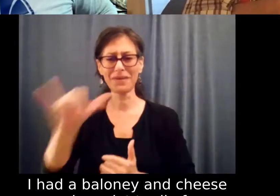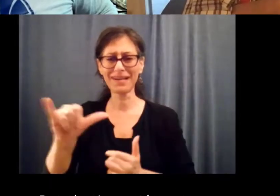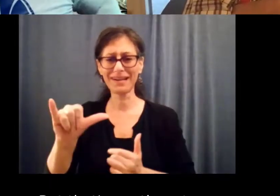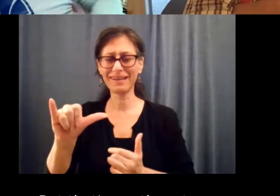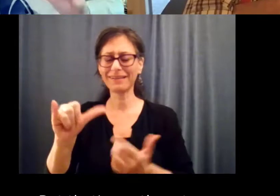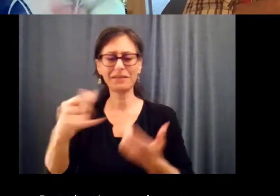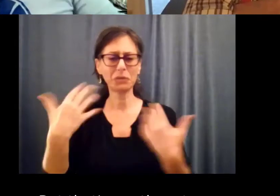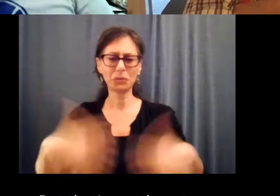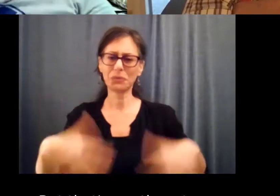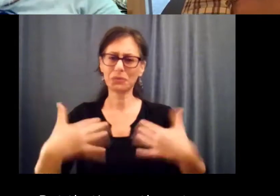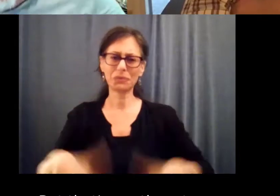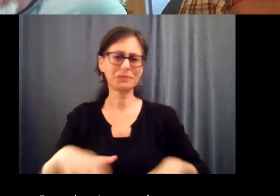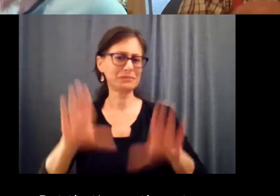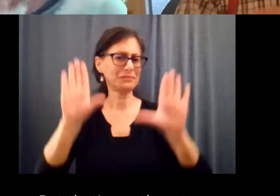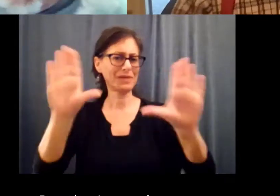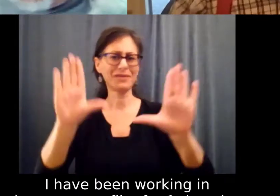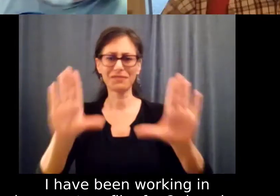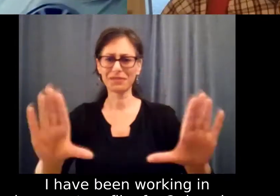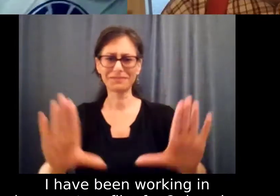die for, but that's another story.